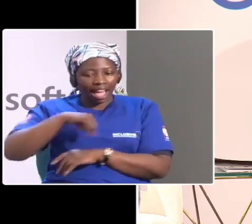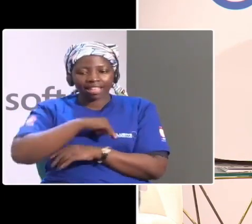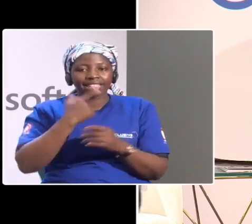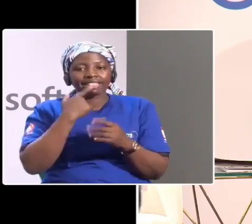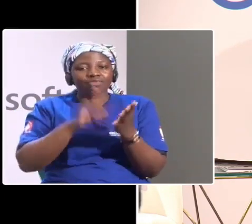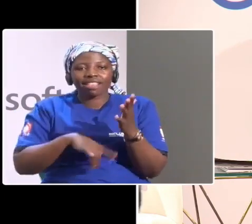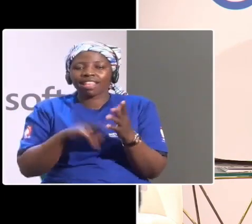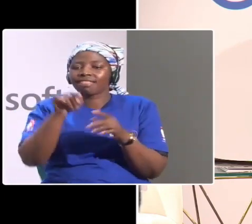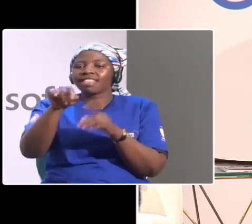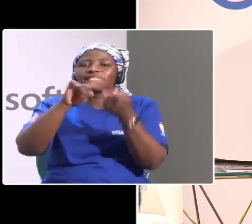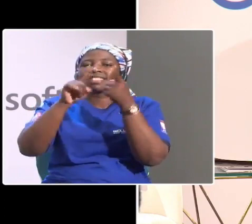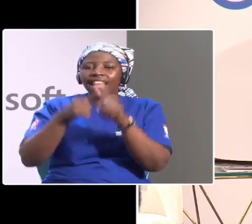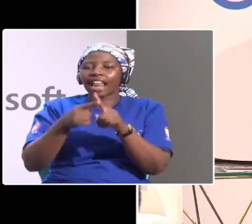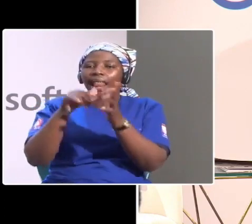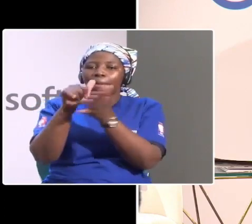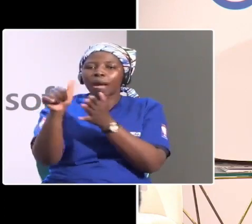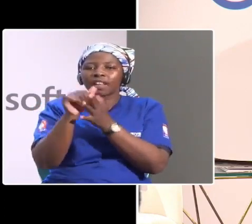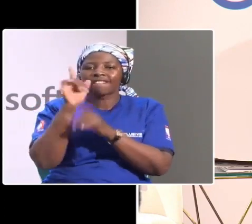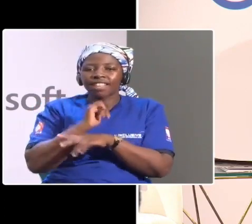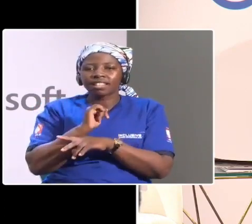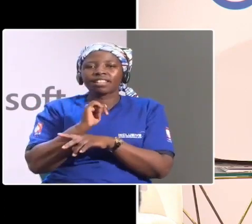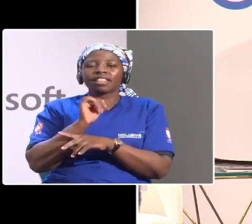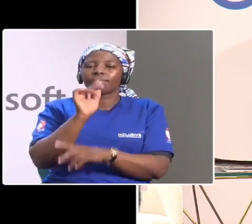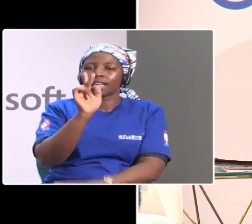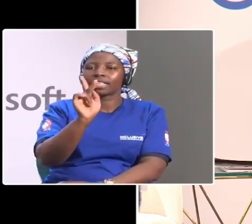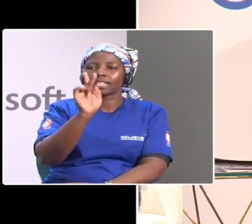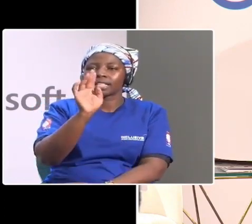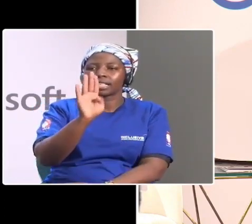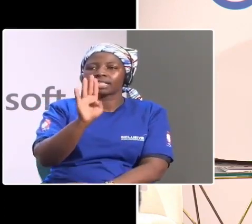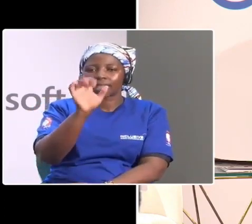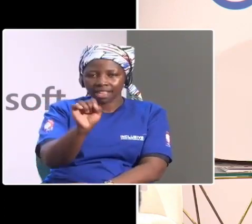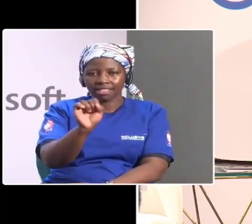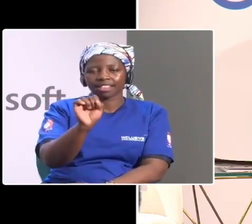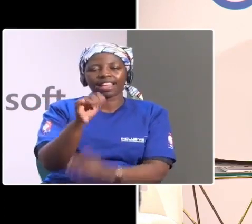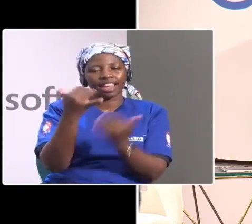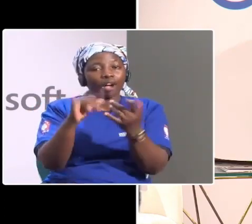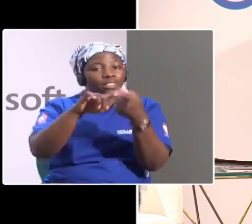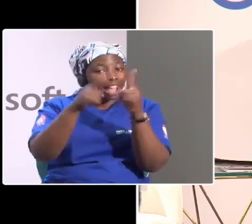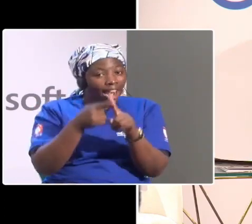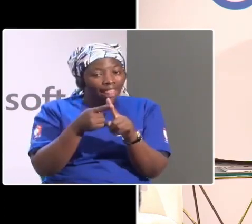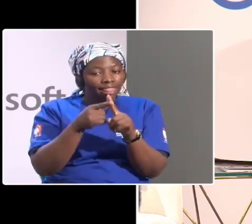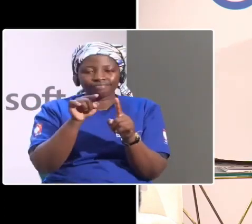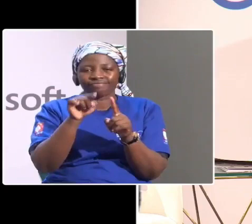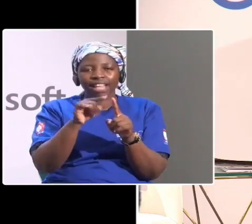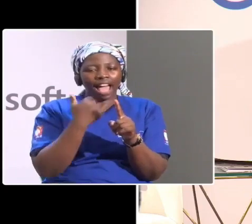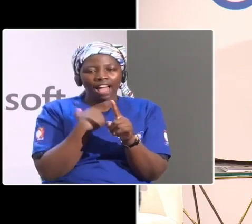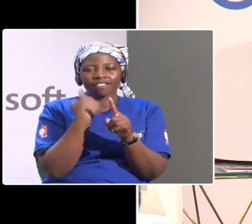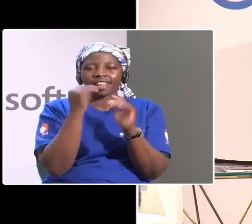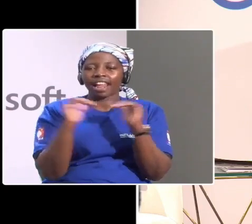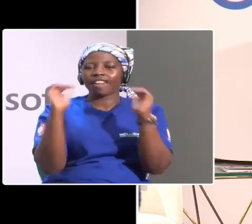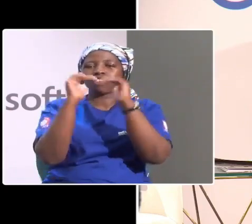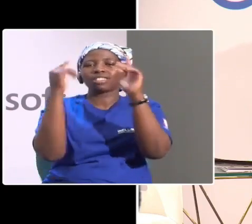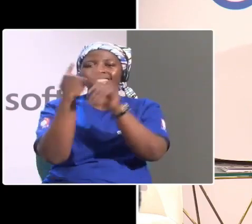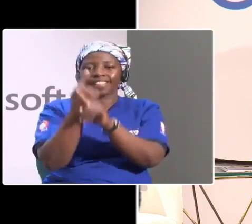standard has been published by the Kenyan Bureau of Standards. Now, standards are at different levels. We can